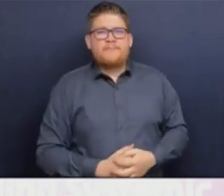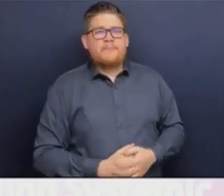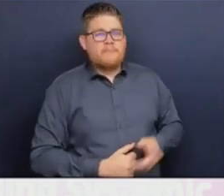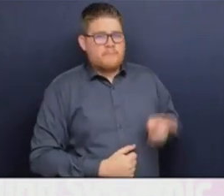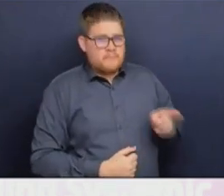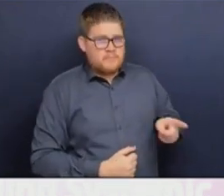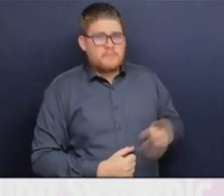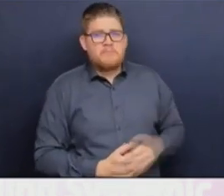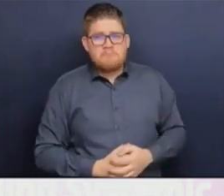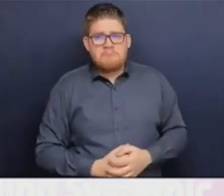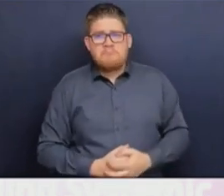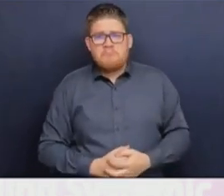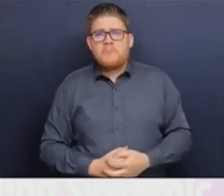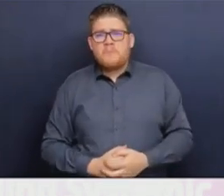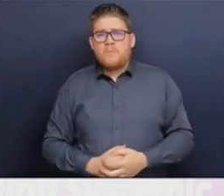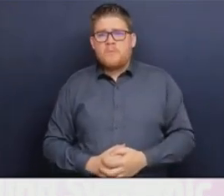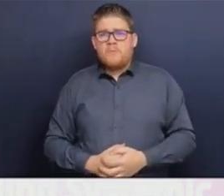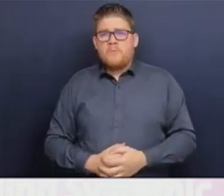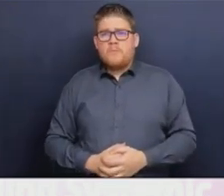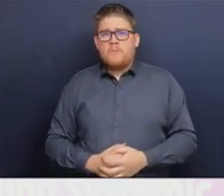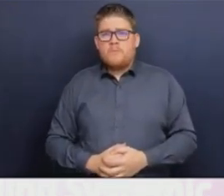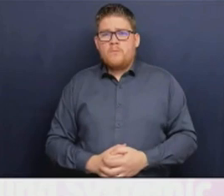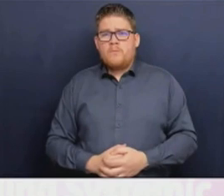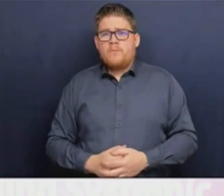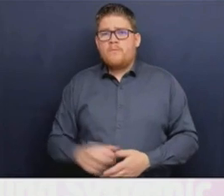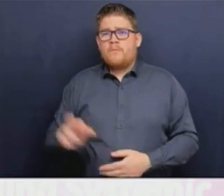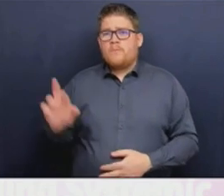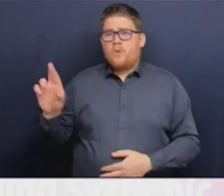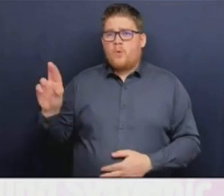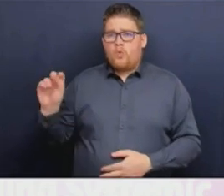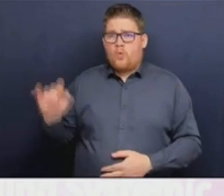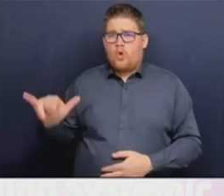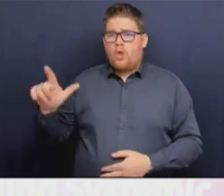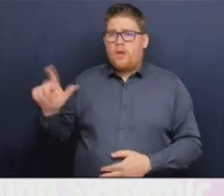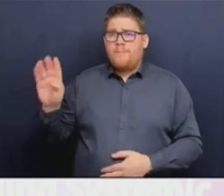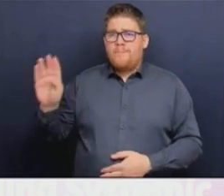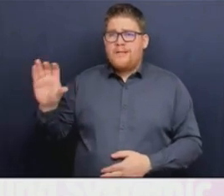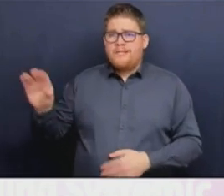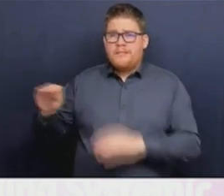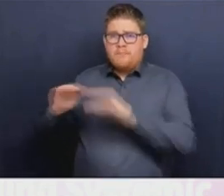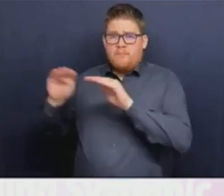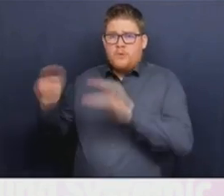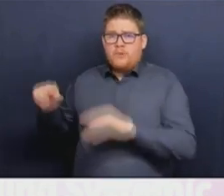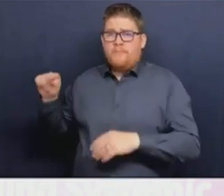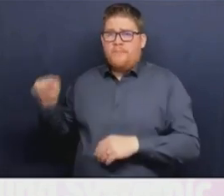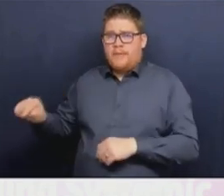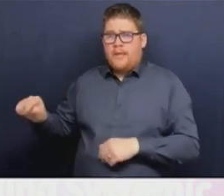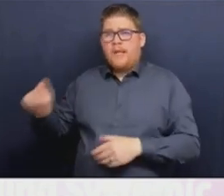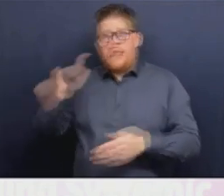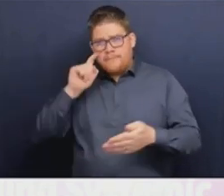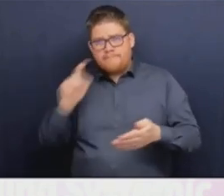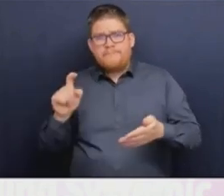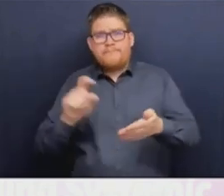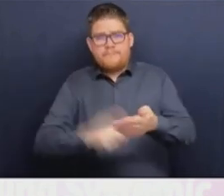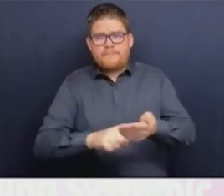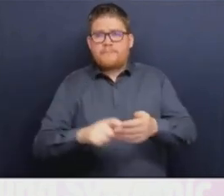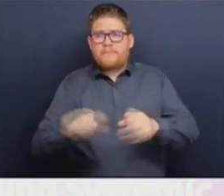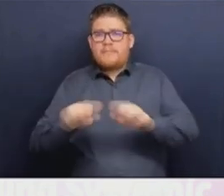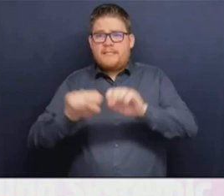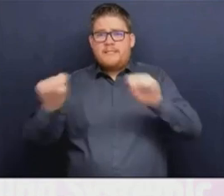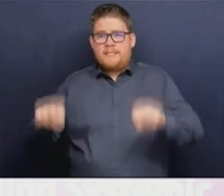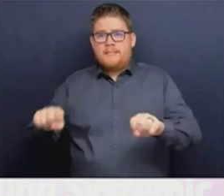that's been shown there by the board and by senior executives to acknowledge and recognize systemic racism and to